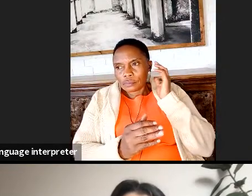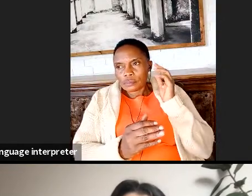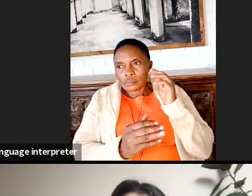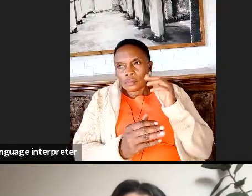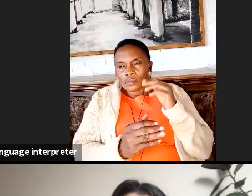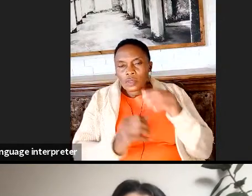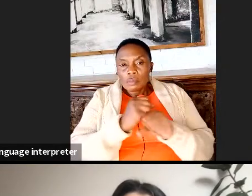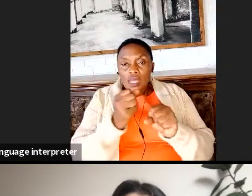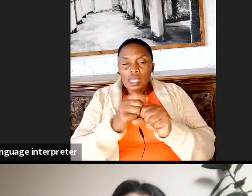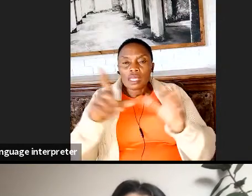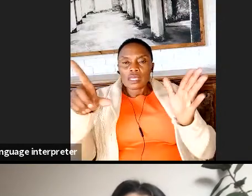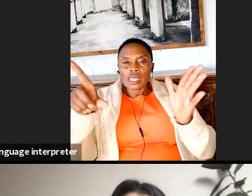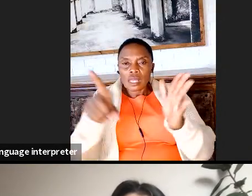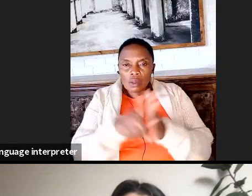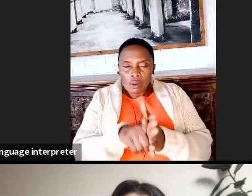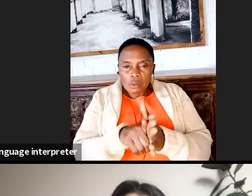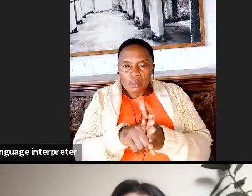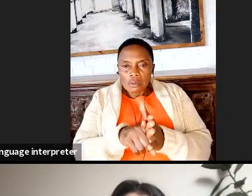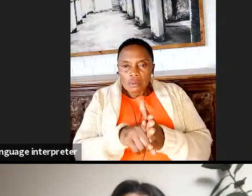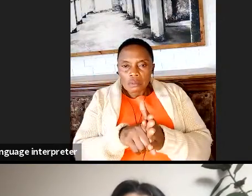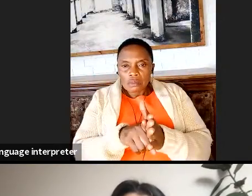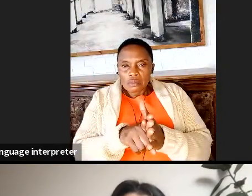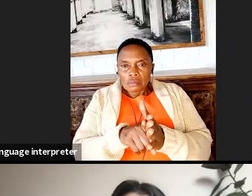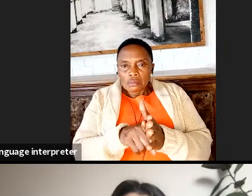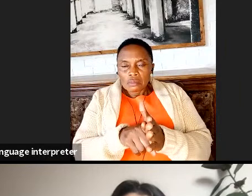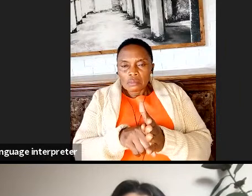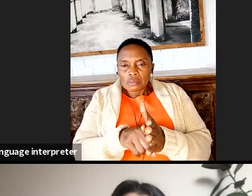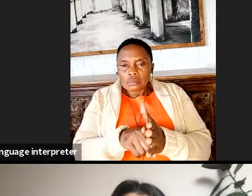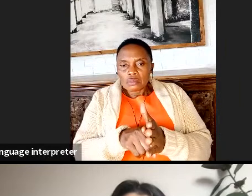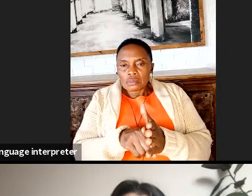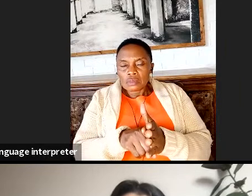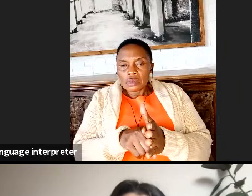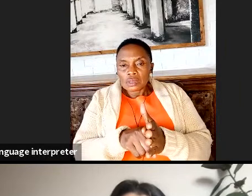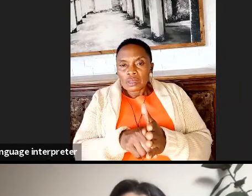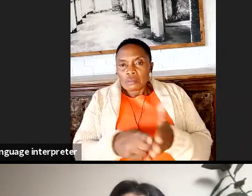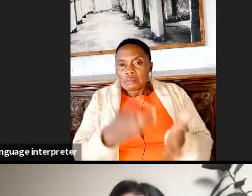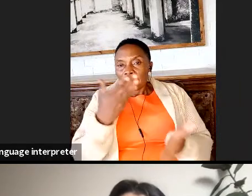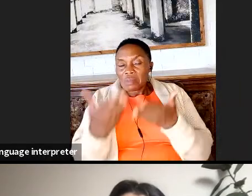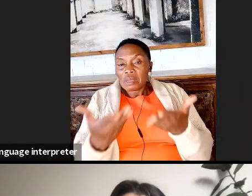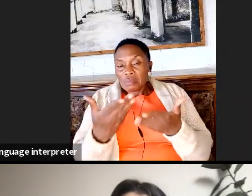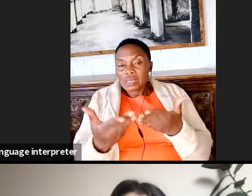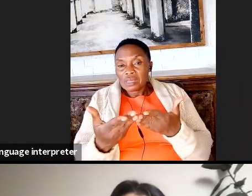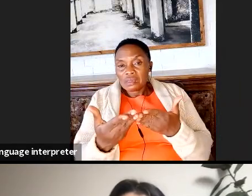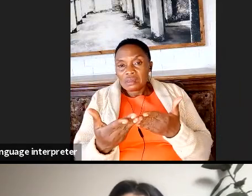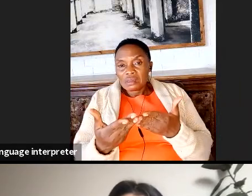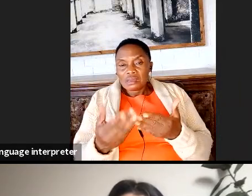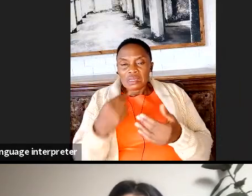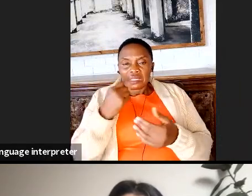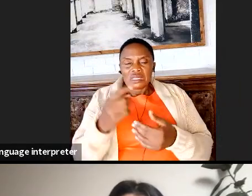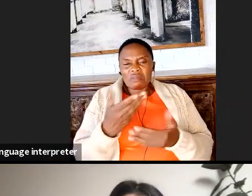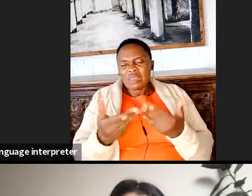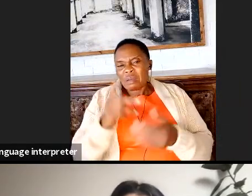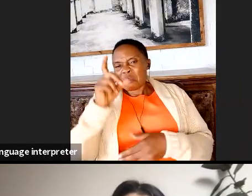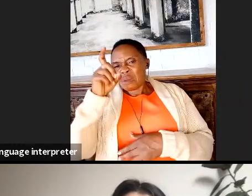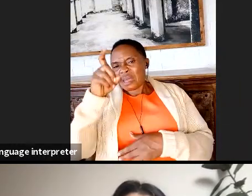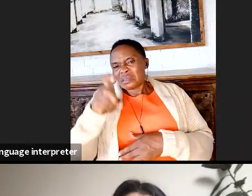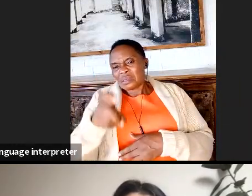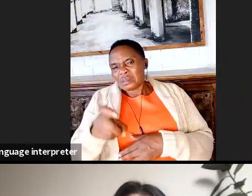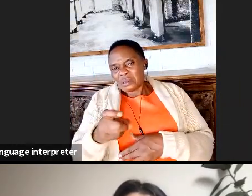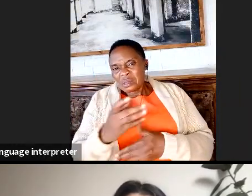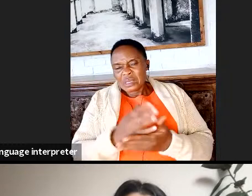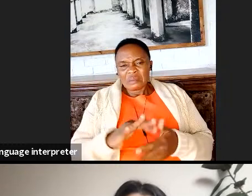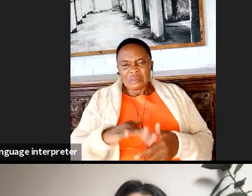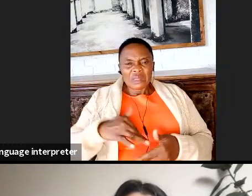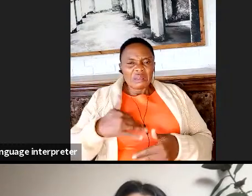regulating the social media space, would come, it could be very reactionary, very personal to something very